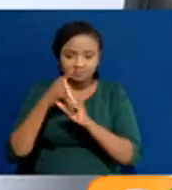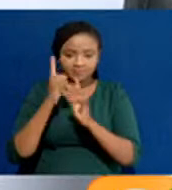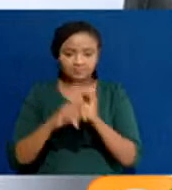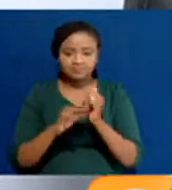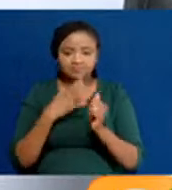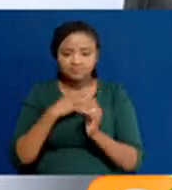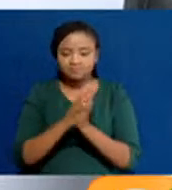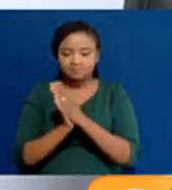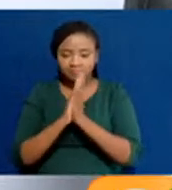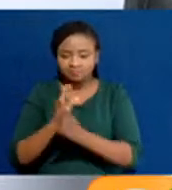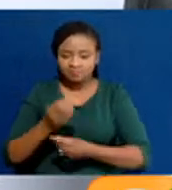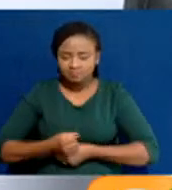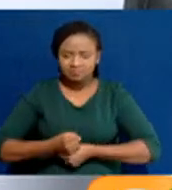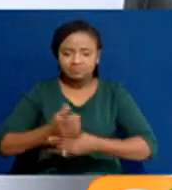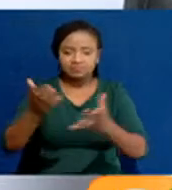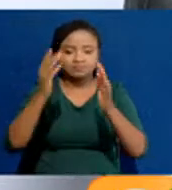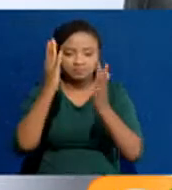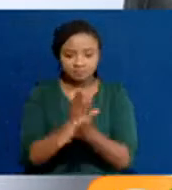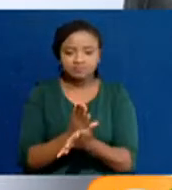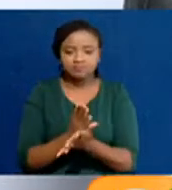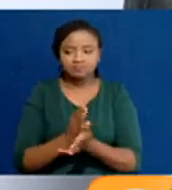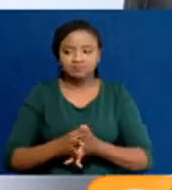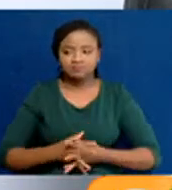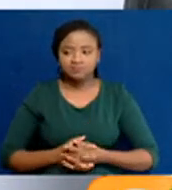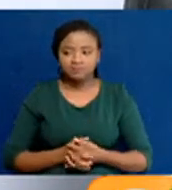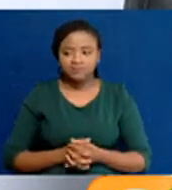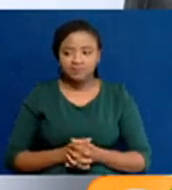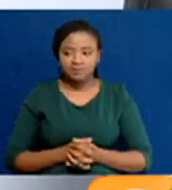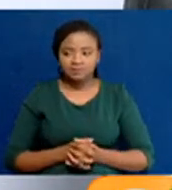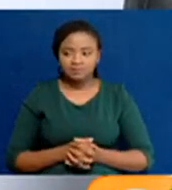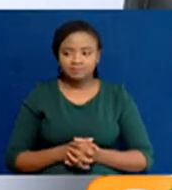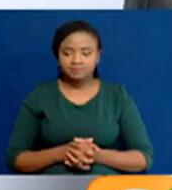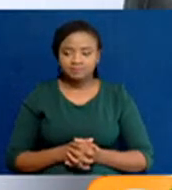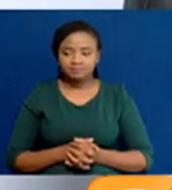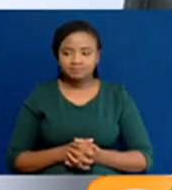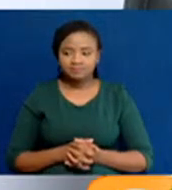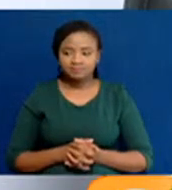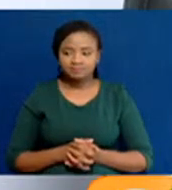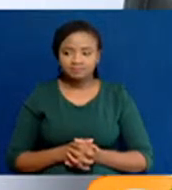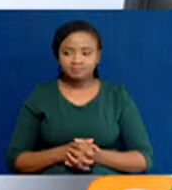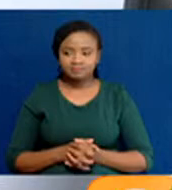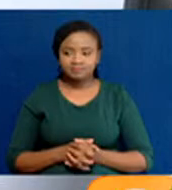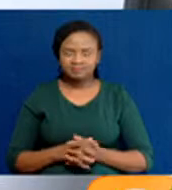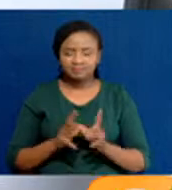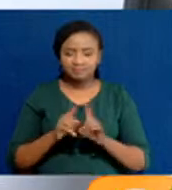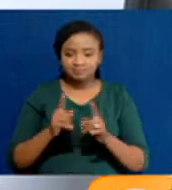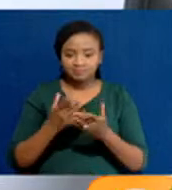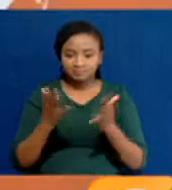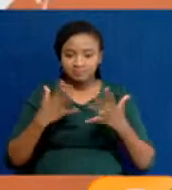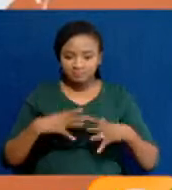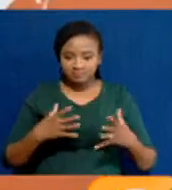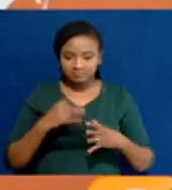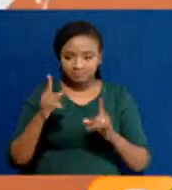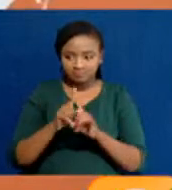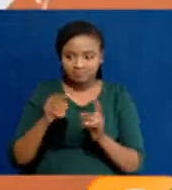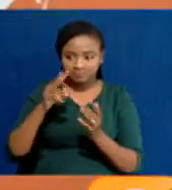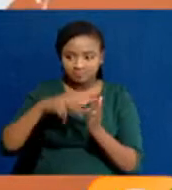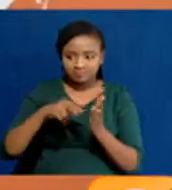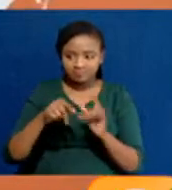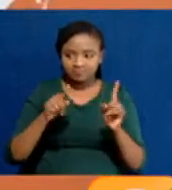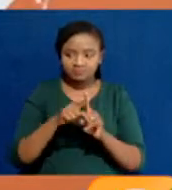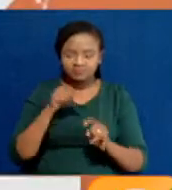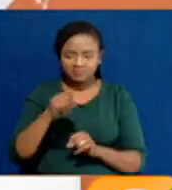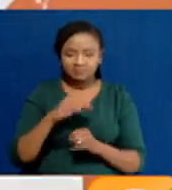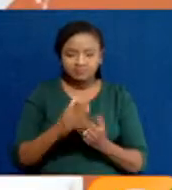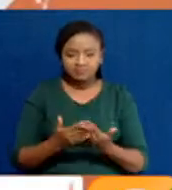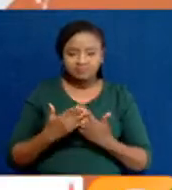that goes to our viewers and listeners, and indeed our readers. It helps us in being